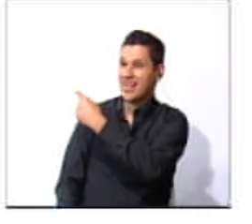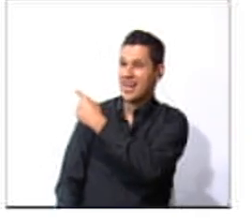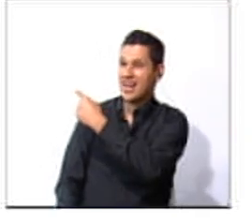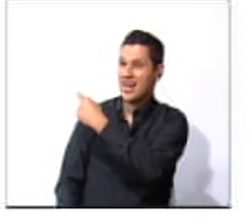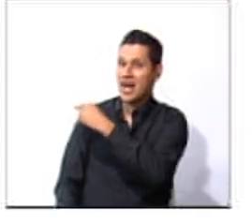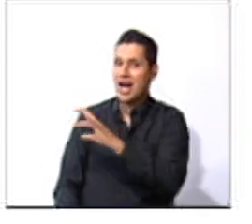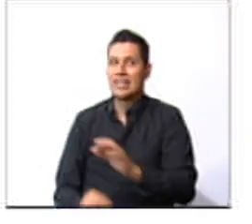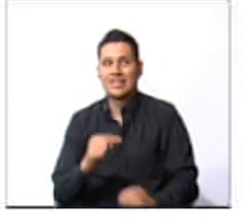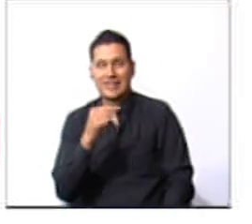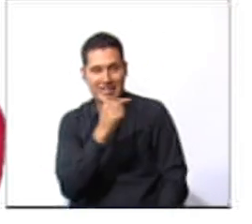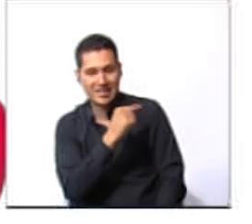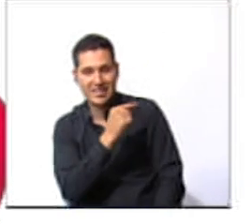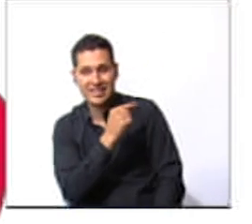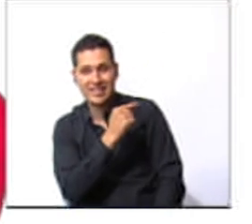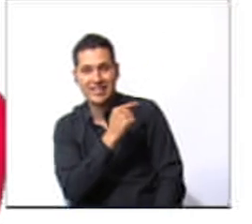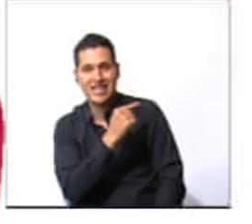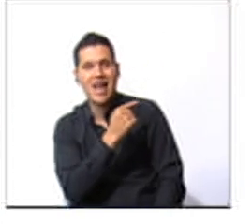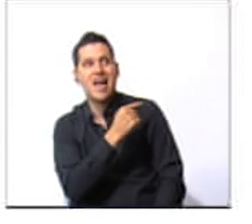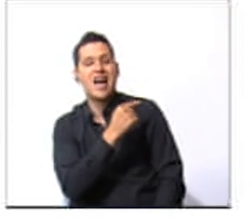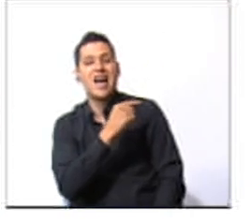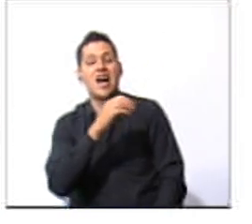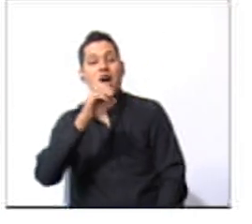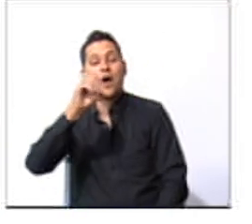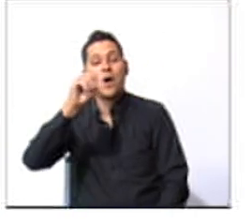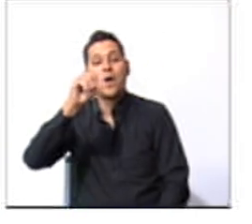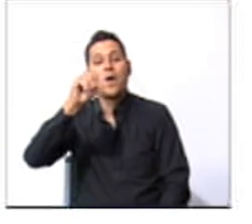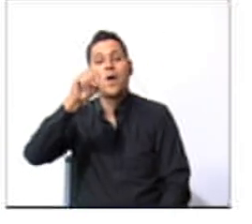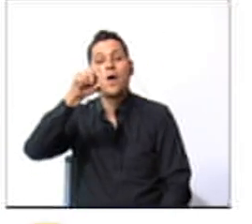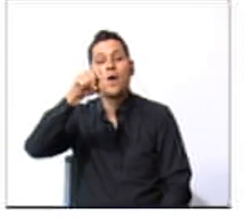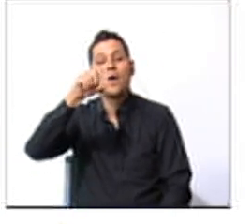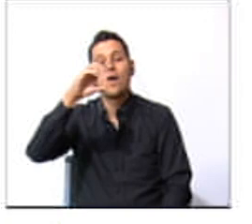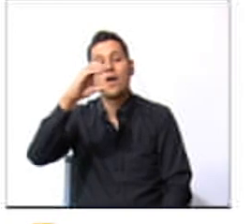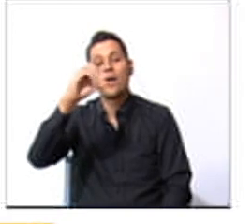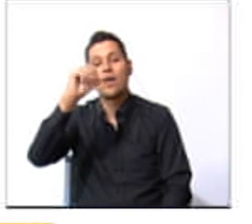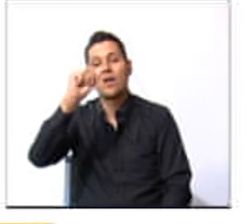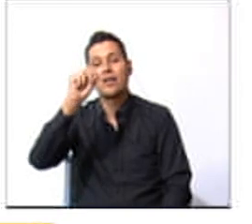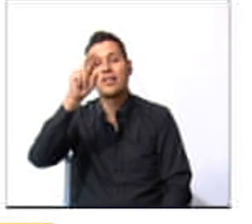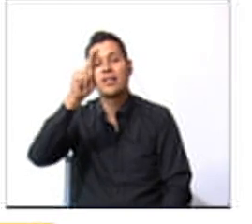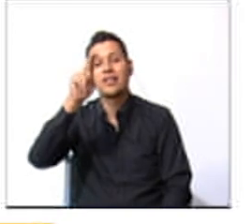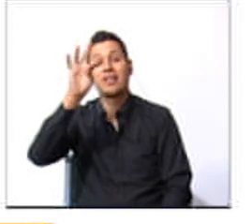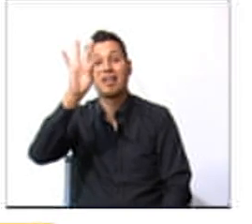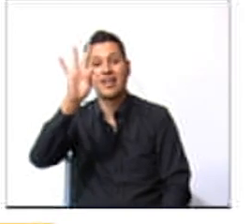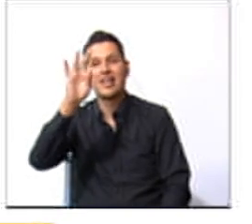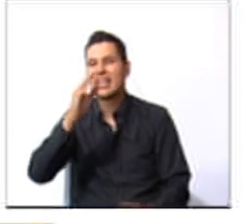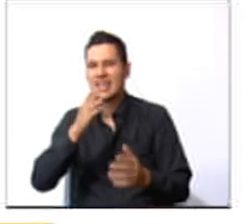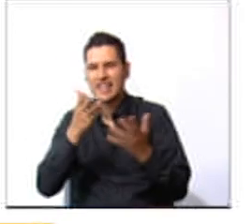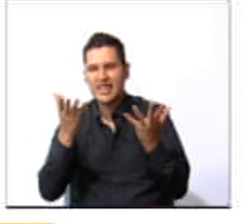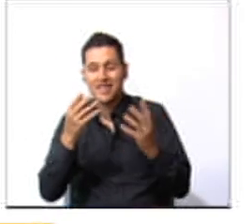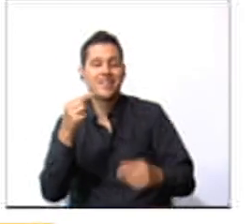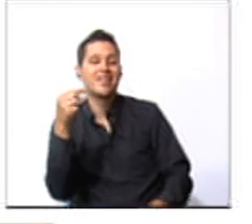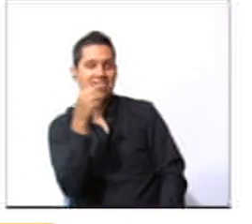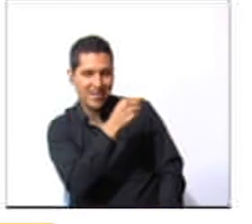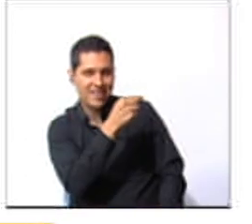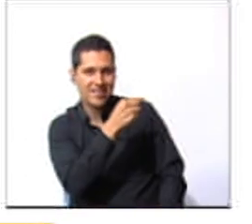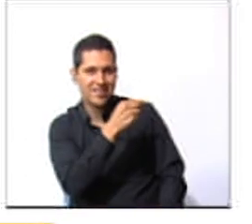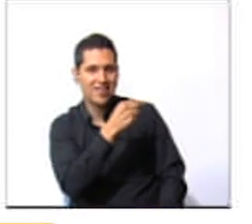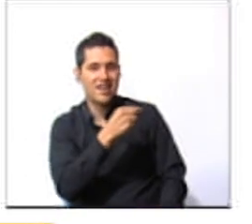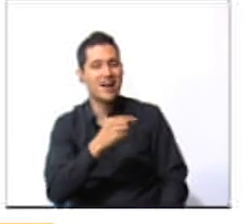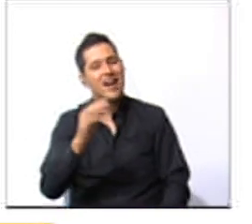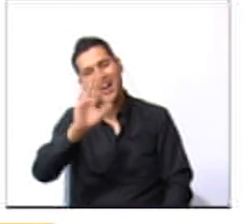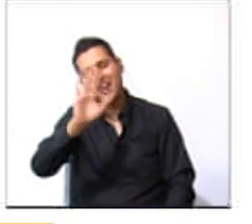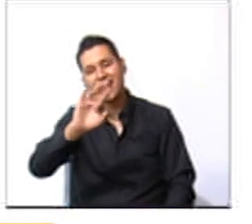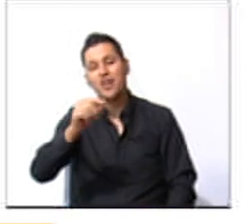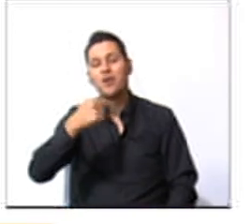move here, an ox card. Yes, goodbye. My name is teacher Marianella, and see